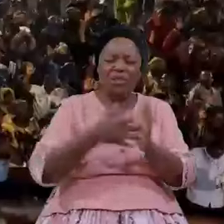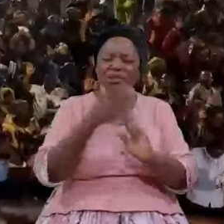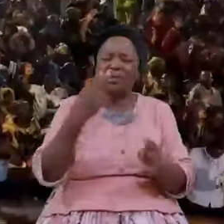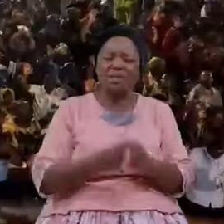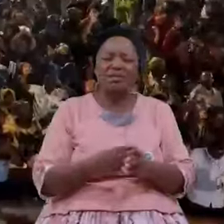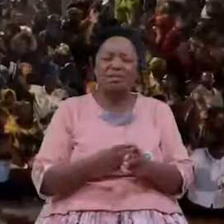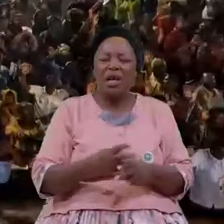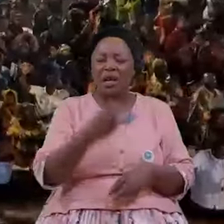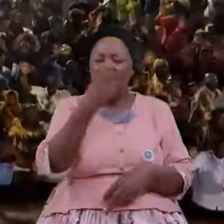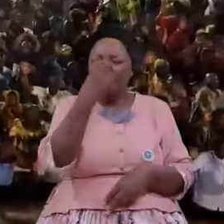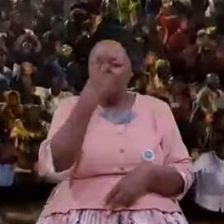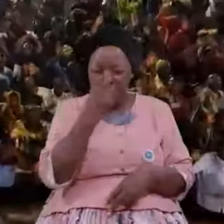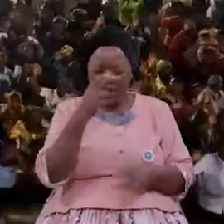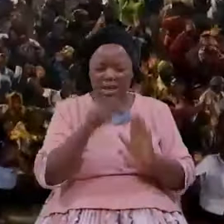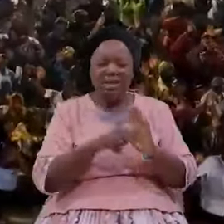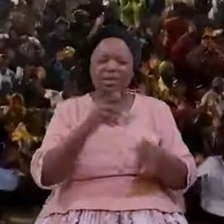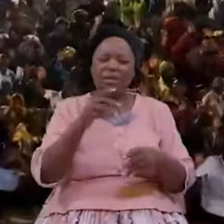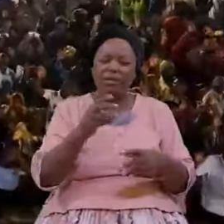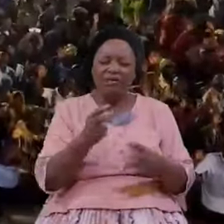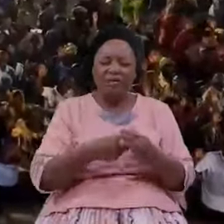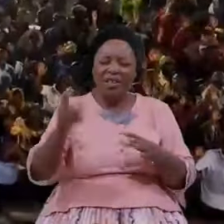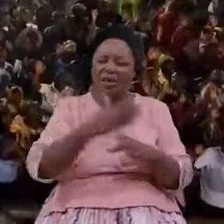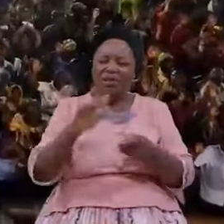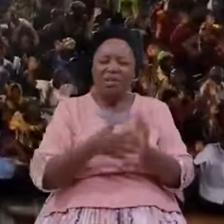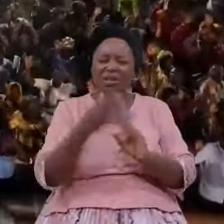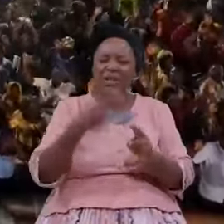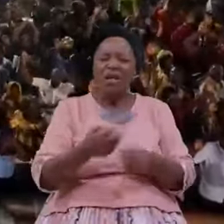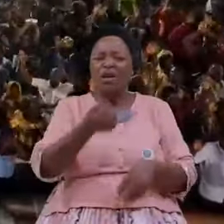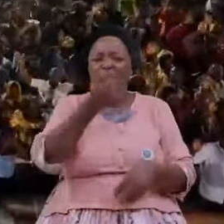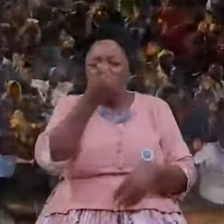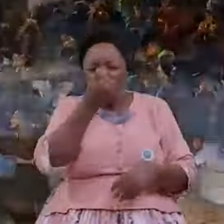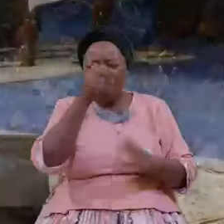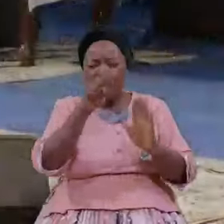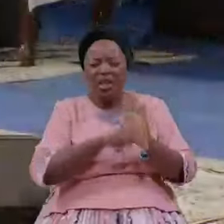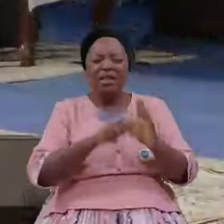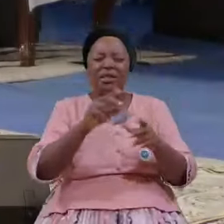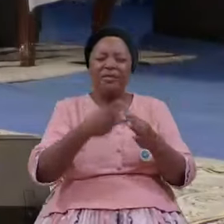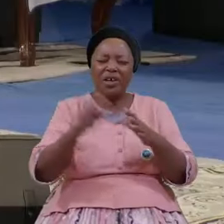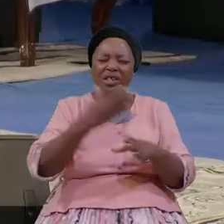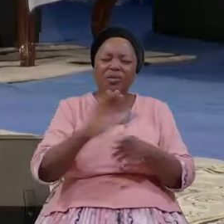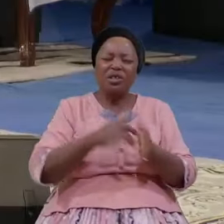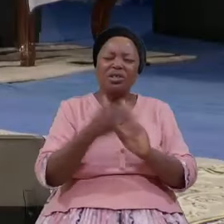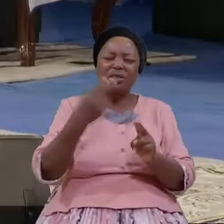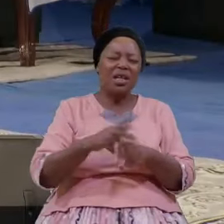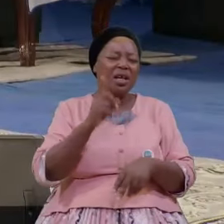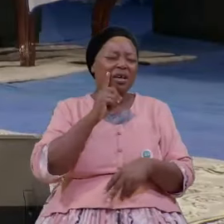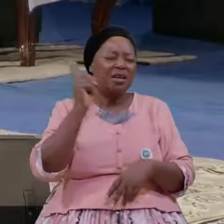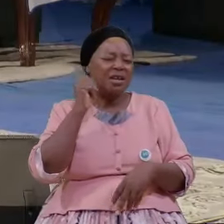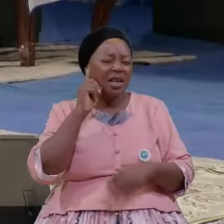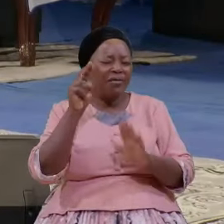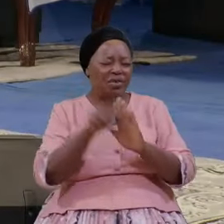Blindness, vanish away. Dumbness, vanish away. Deafness, vanish